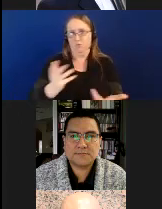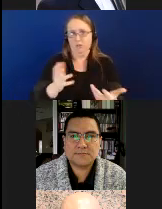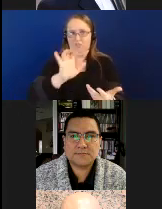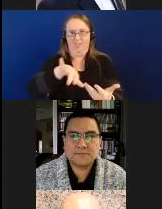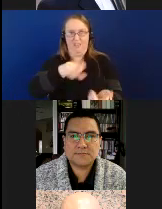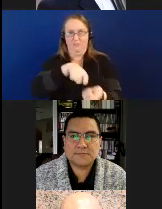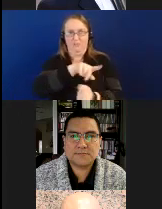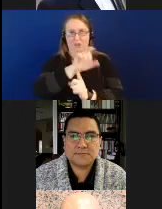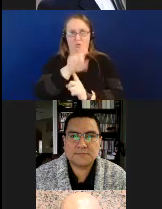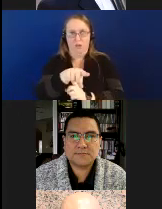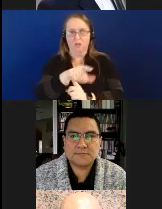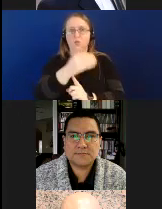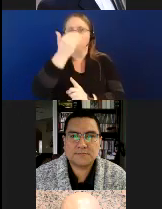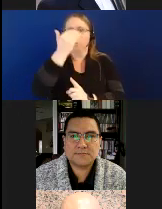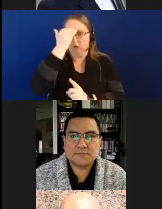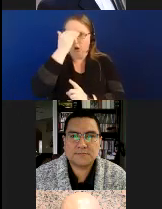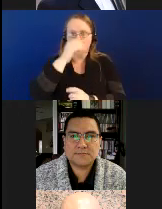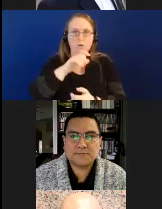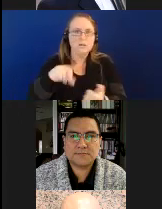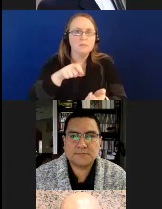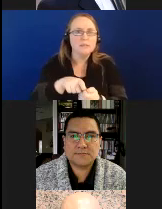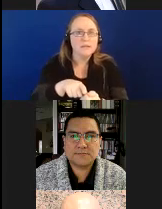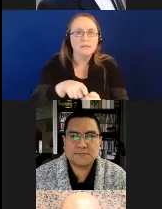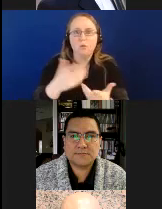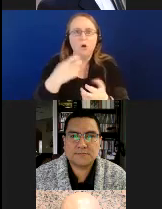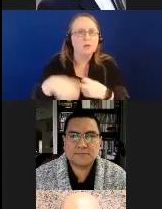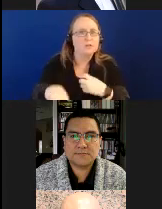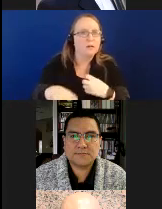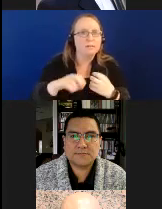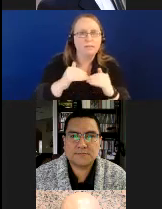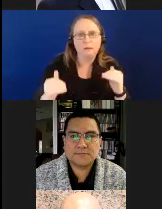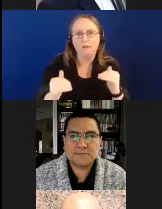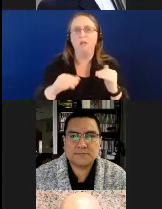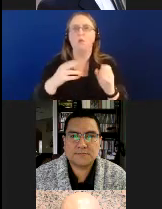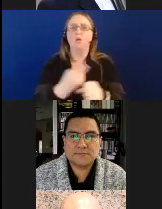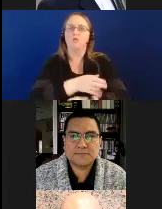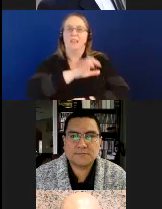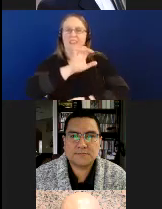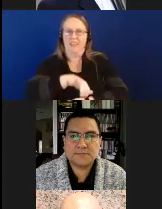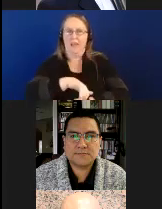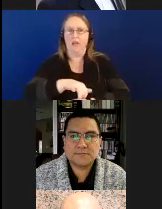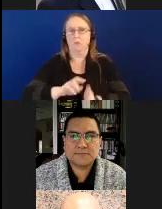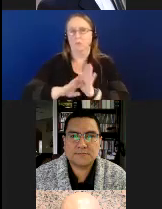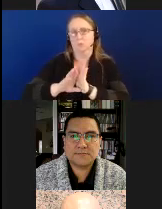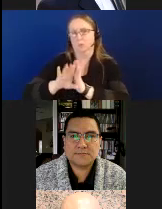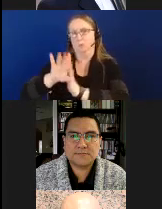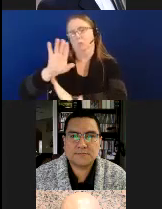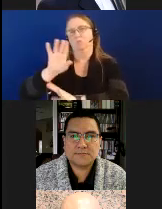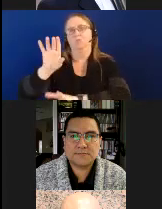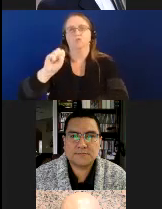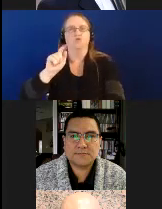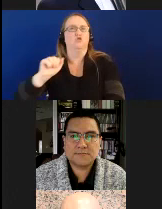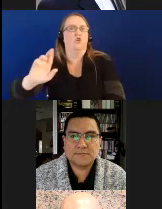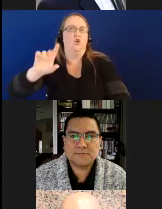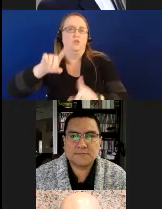So we know it's a specific SE, we know what difficulty level it is. We can use that to build a STAAR test. And this is